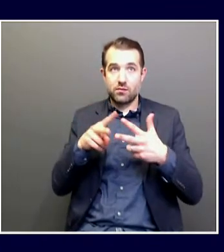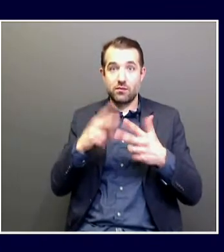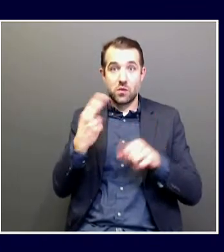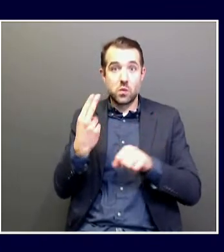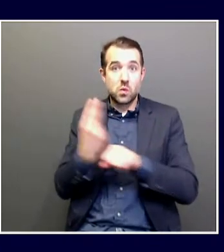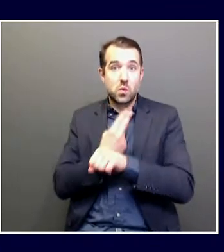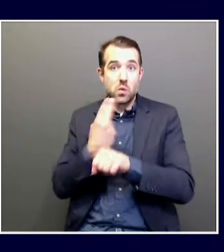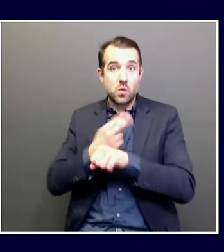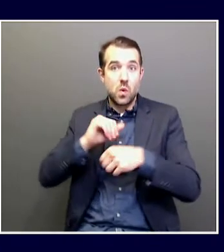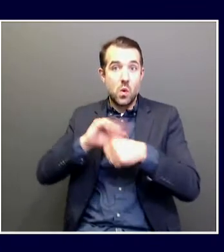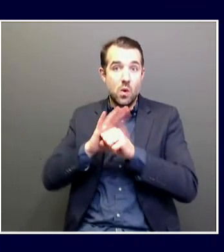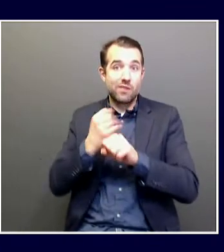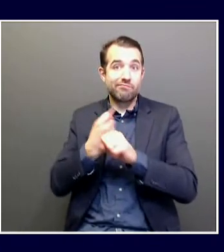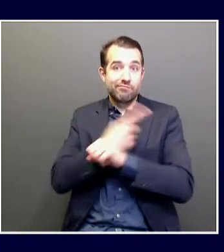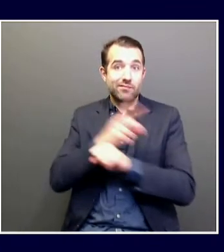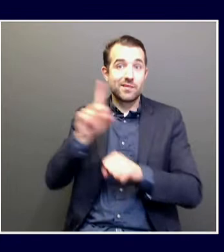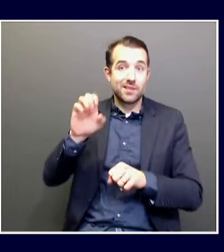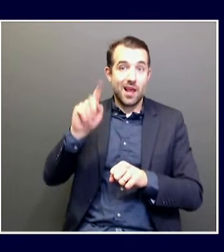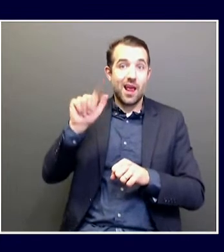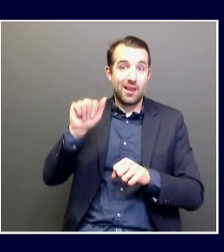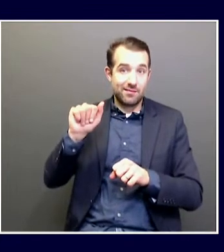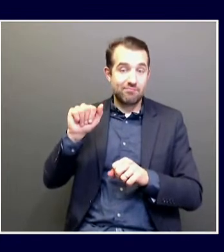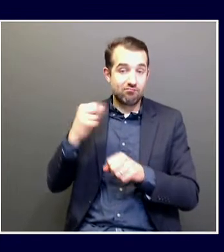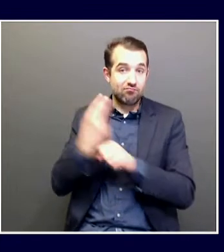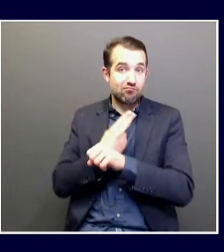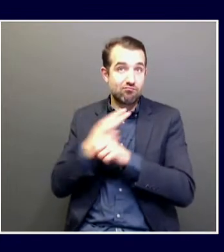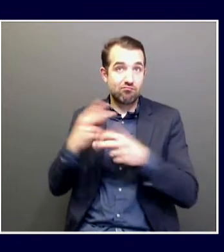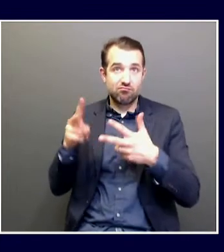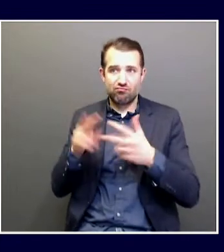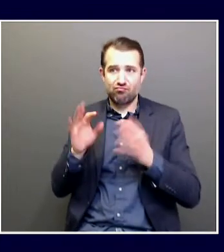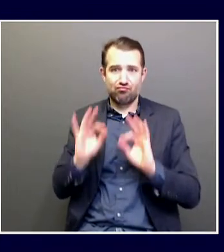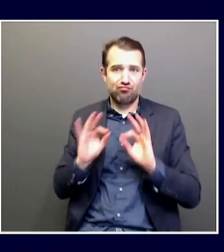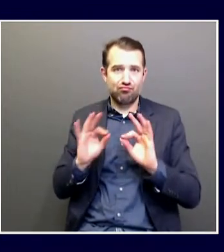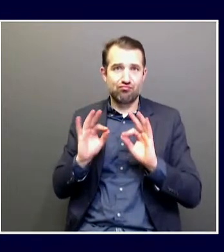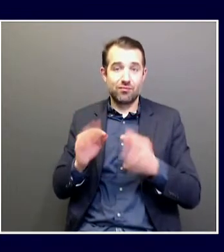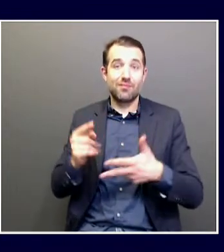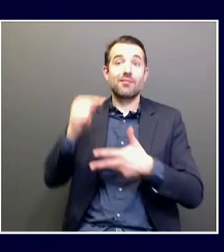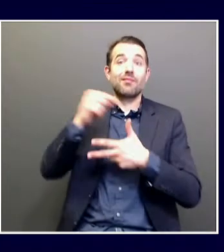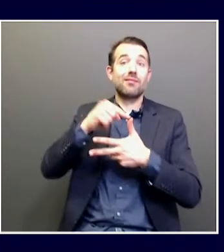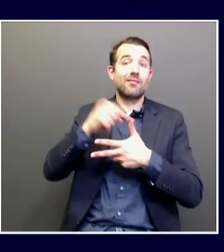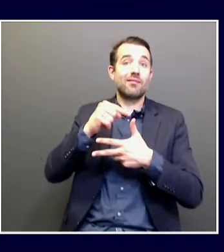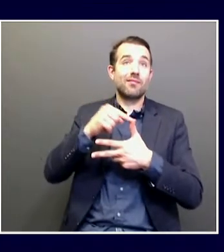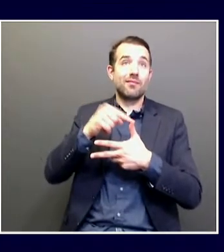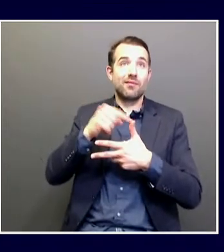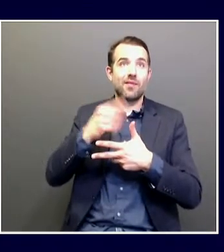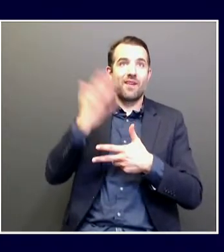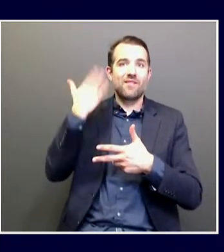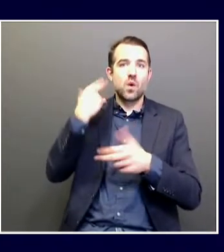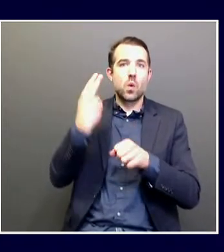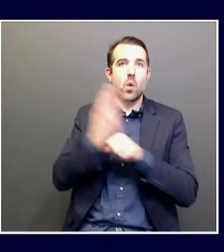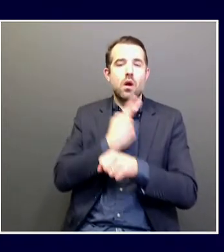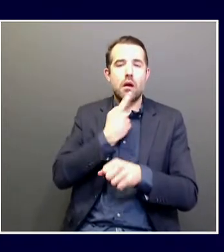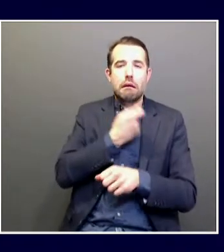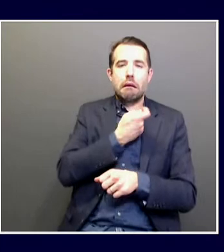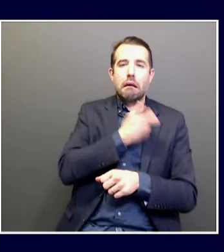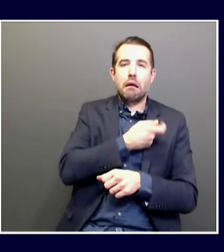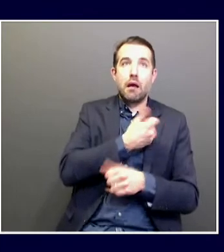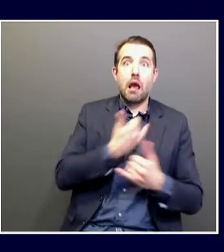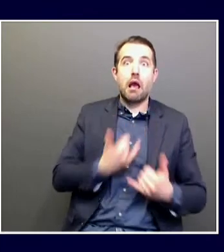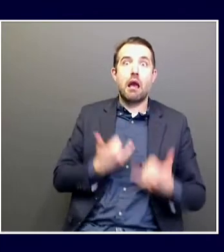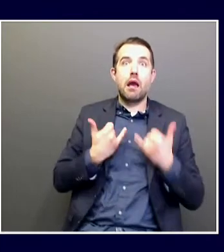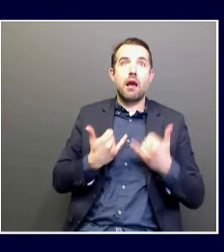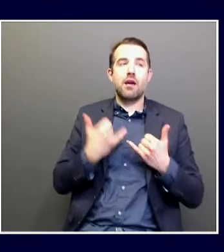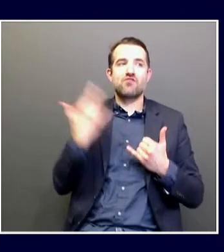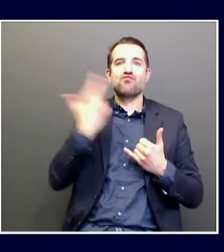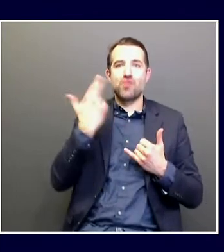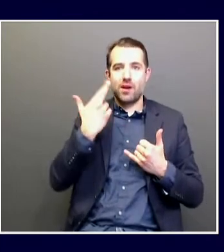Omicron, sotrovimab, which was previously not used as much, will be the one. And we understand that GSK, the manufacturer,